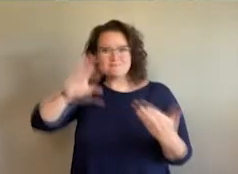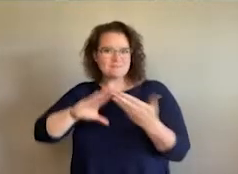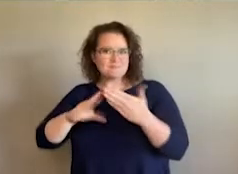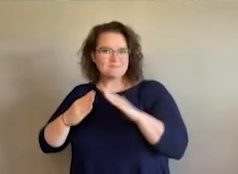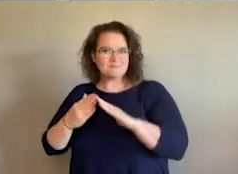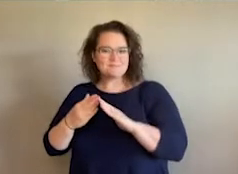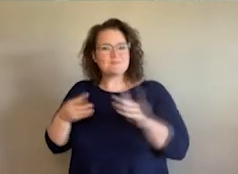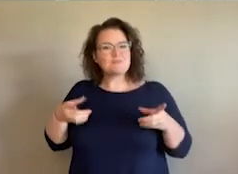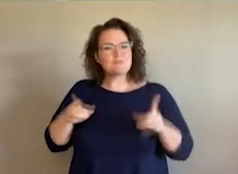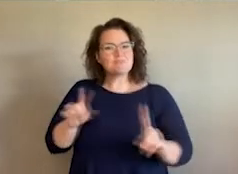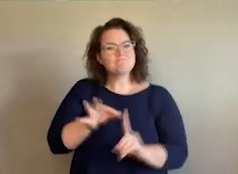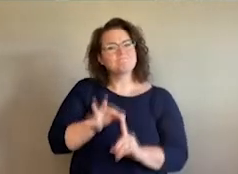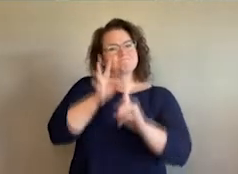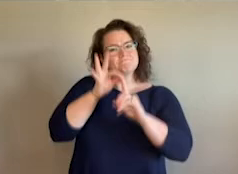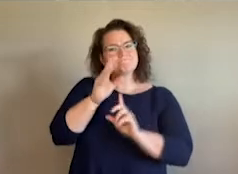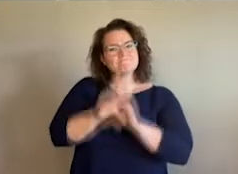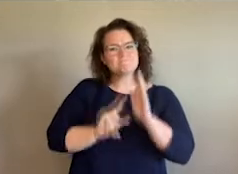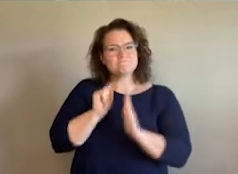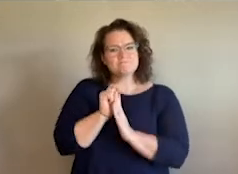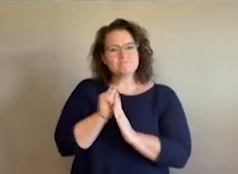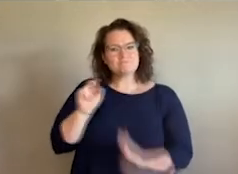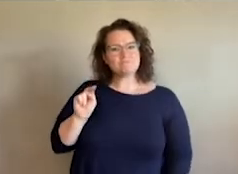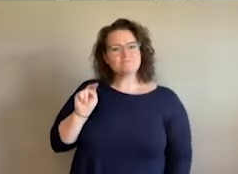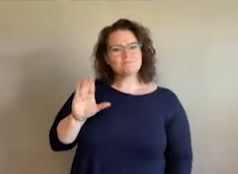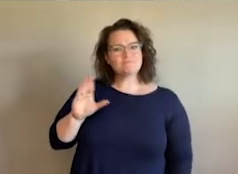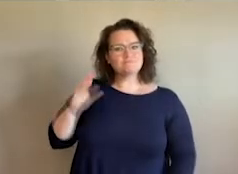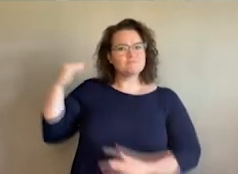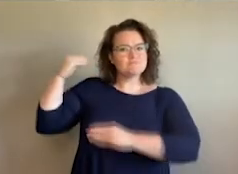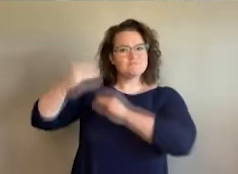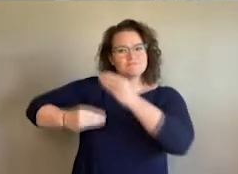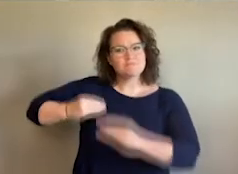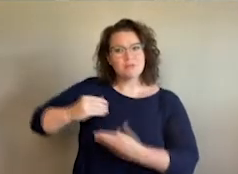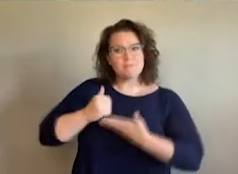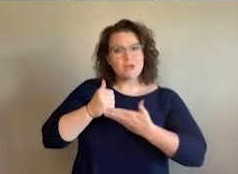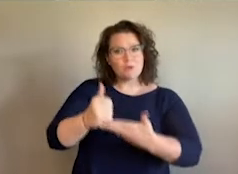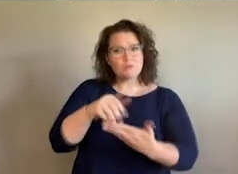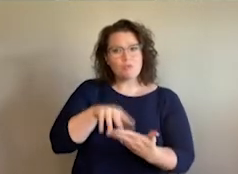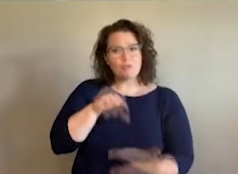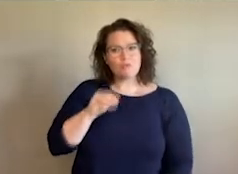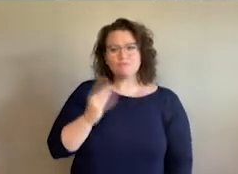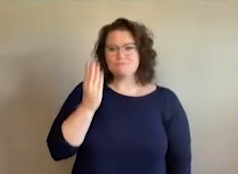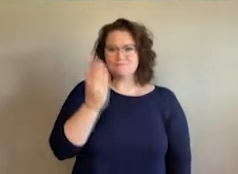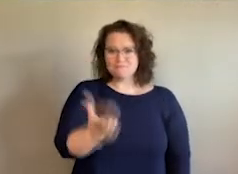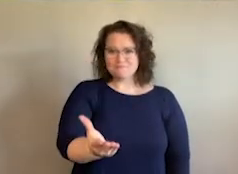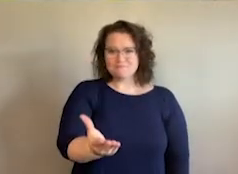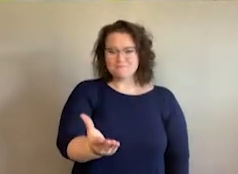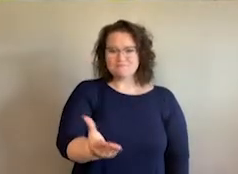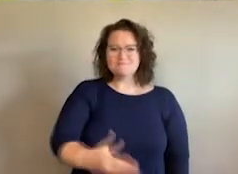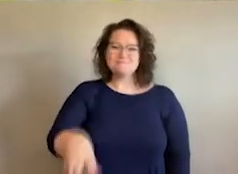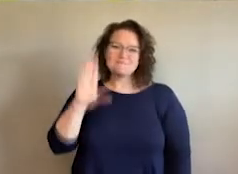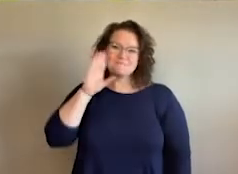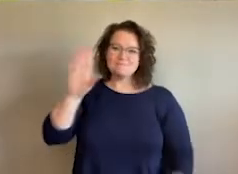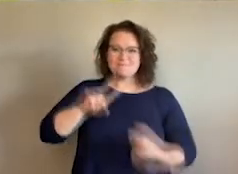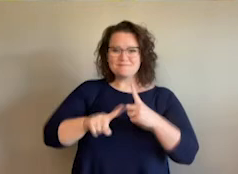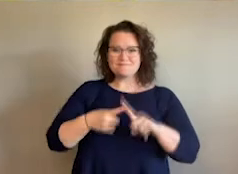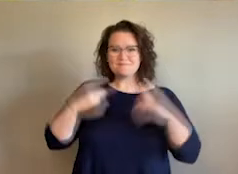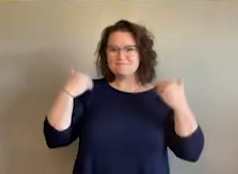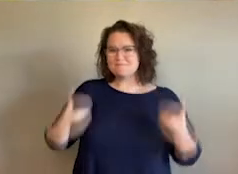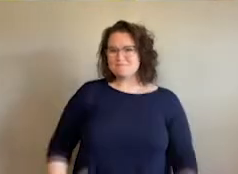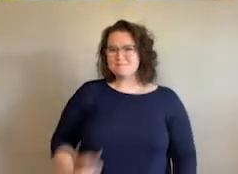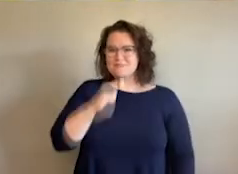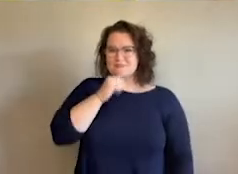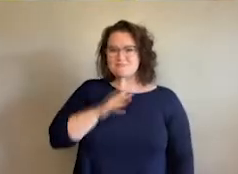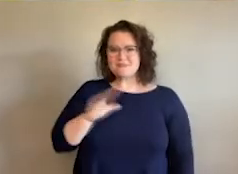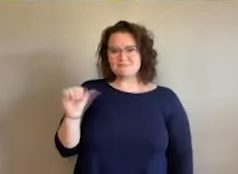this unique and remarkable time in our state's history by helping you learn from right where you are. Hi friends, Miss Ashley